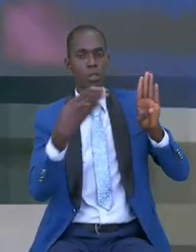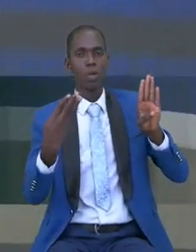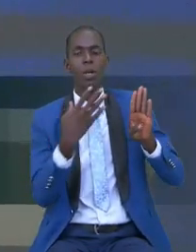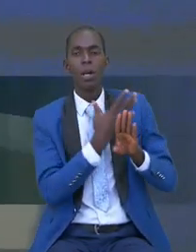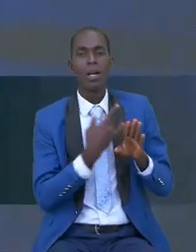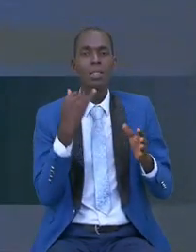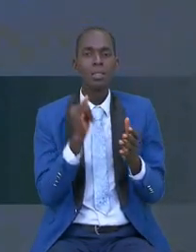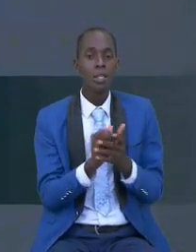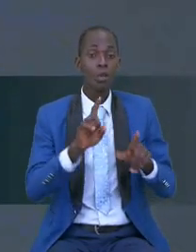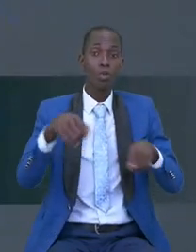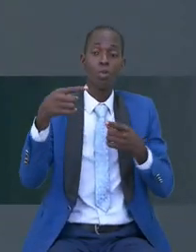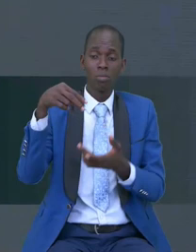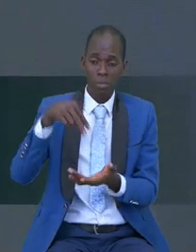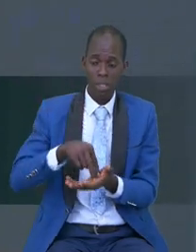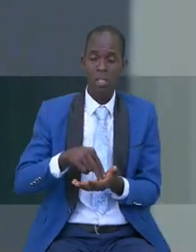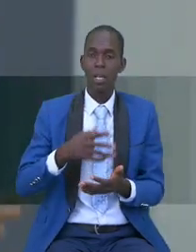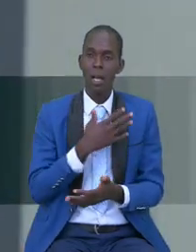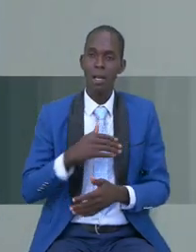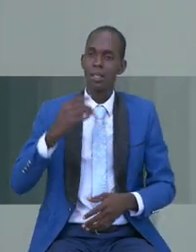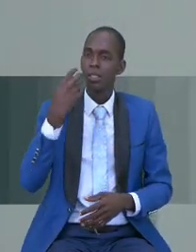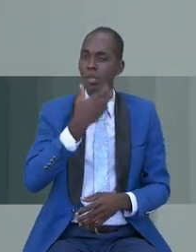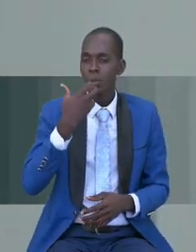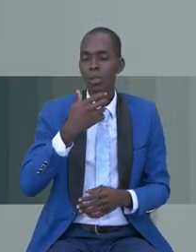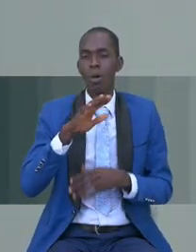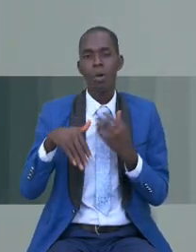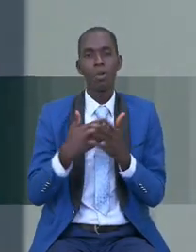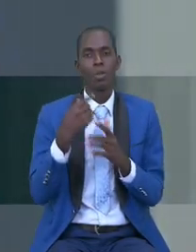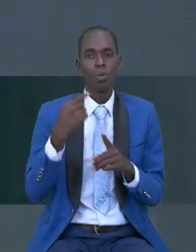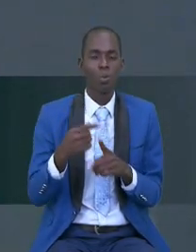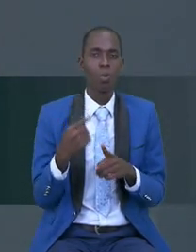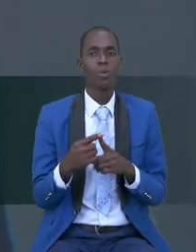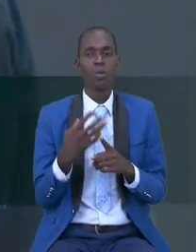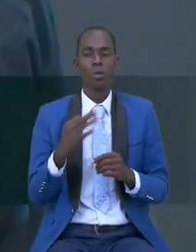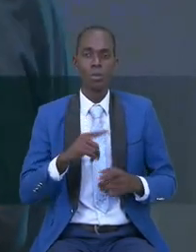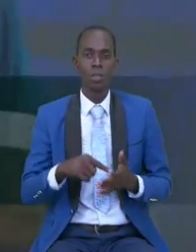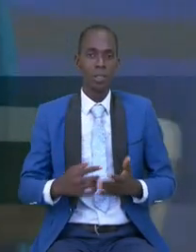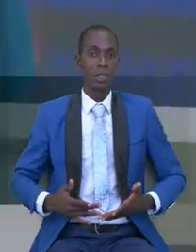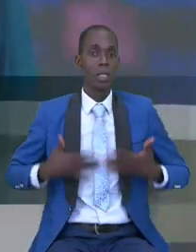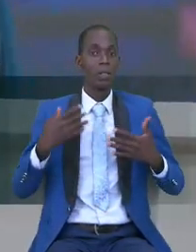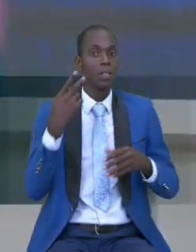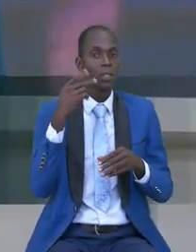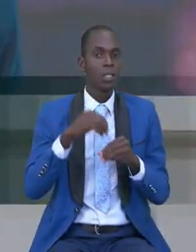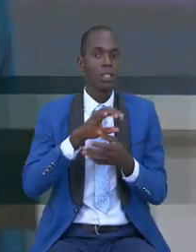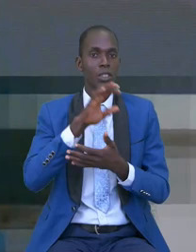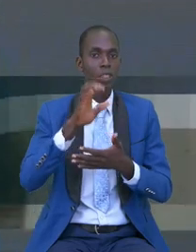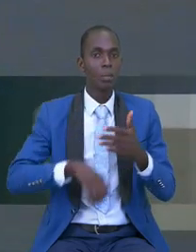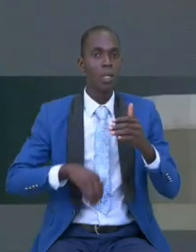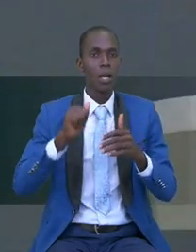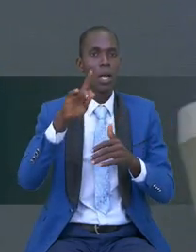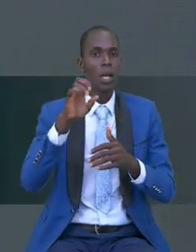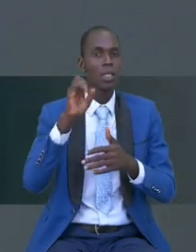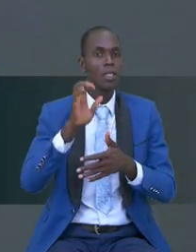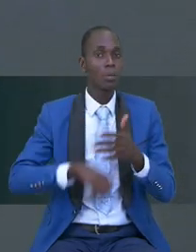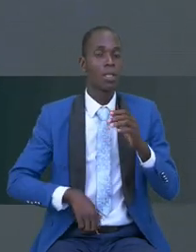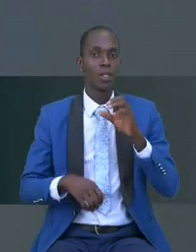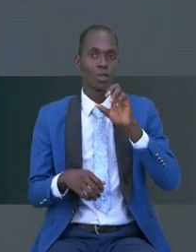go stand and speak all the words of this life. You find them in chapter 12, and Herod was thinking,